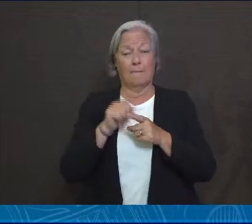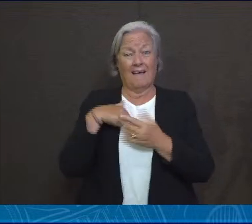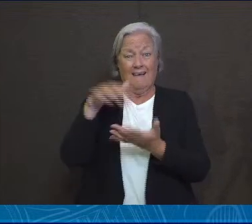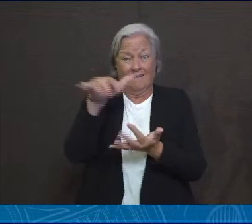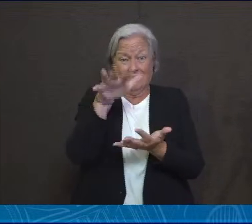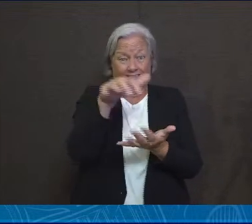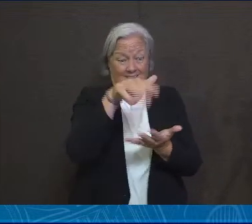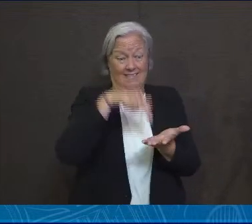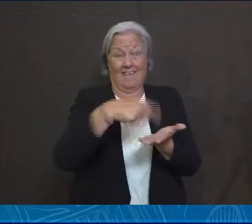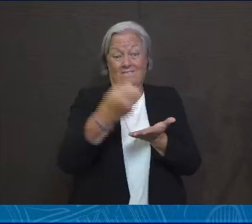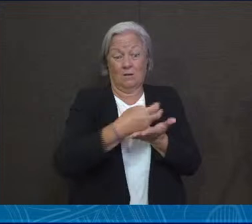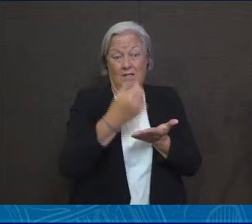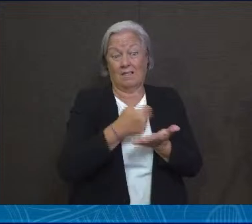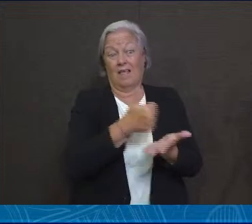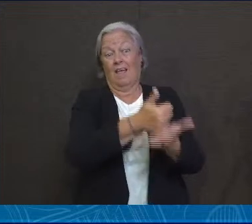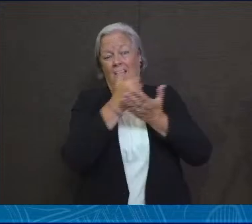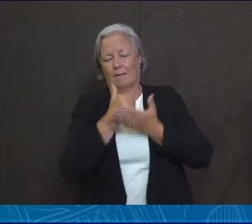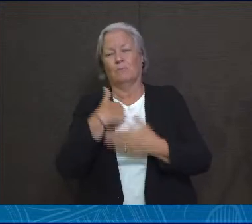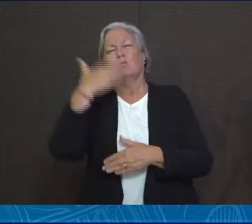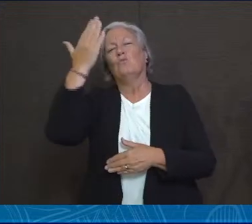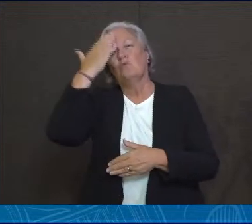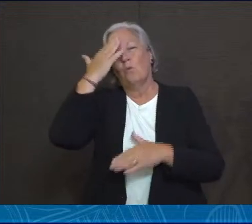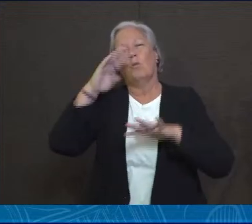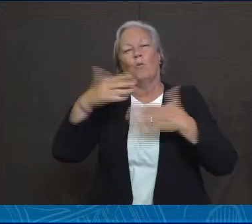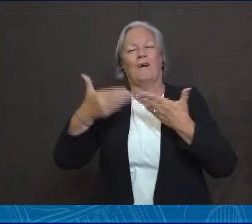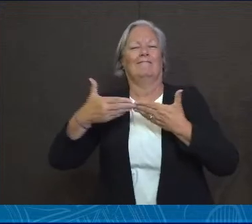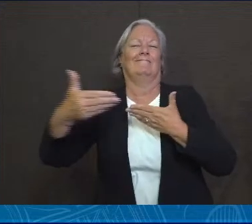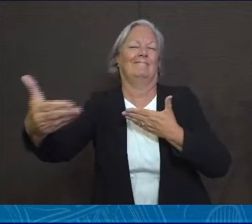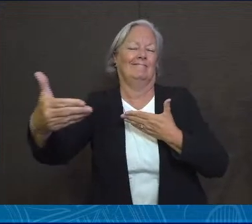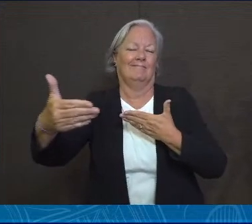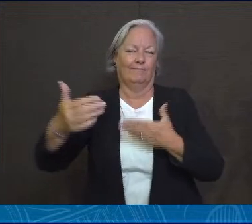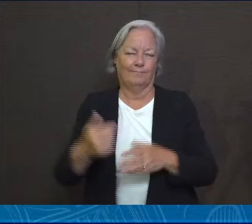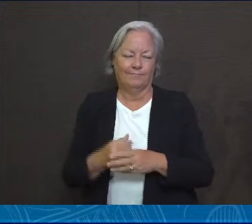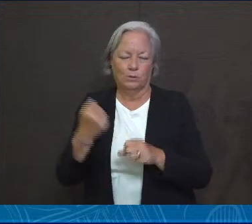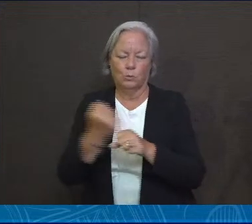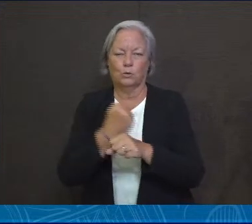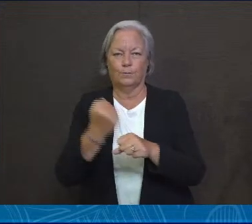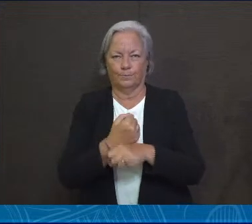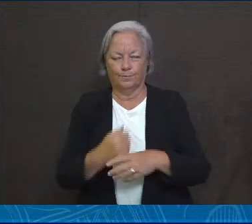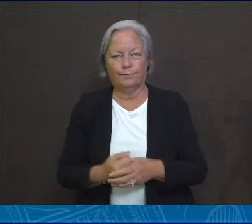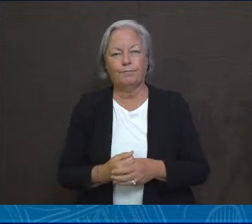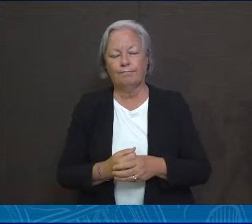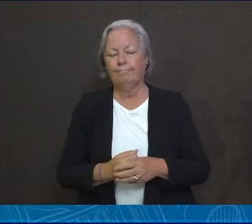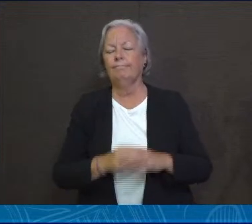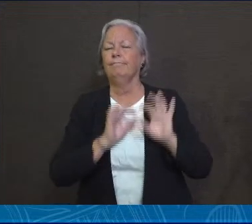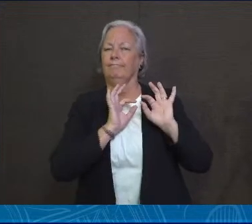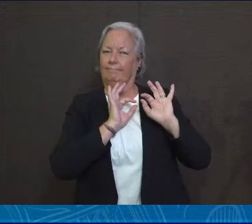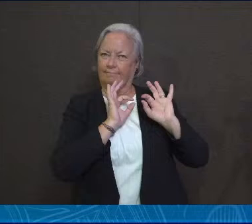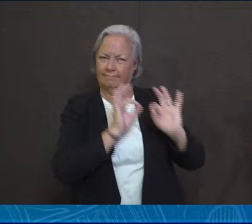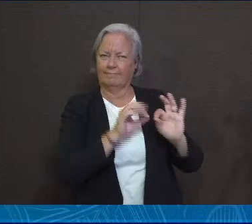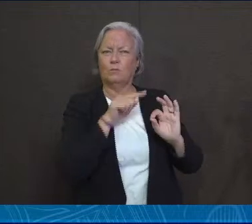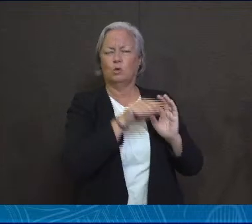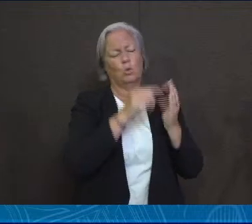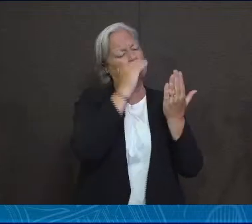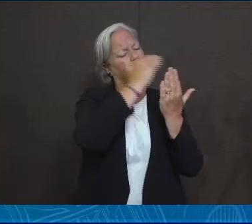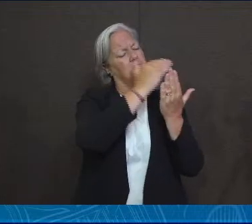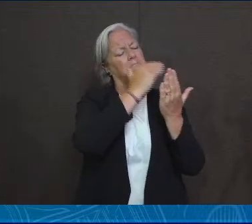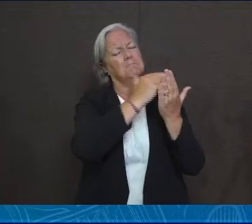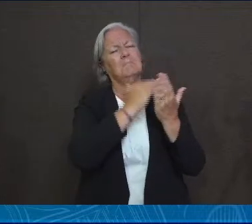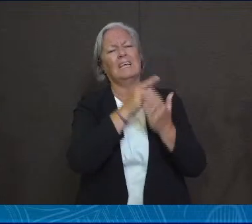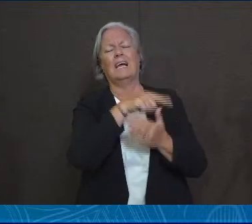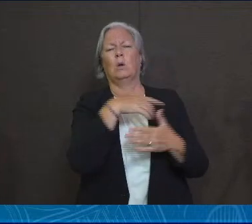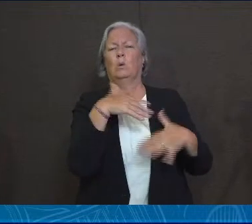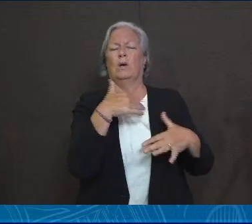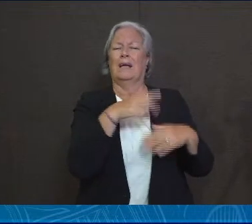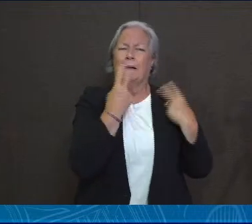time. Thank you very much, Ms. Yana. Two key points that I could draw out: the importance of genuine